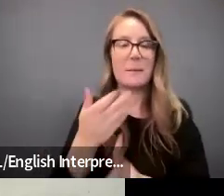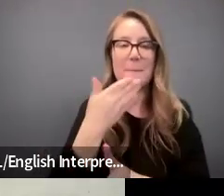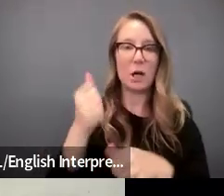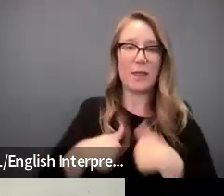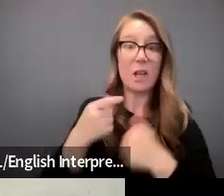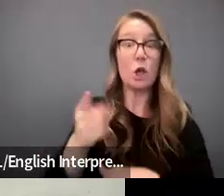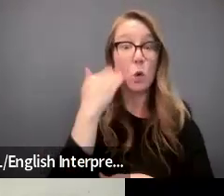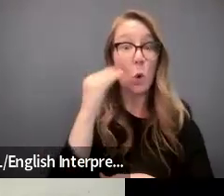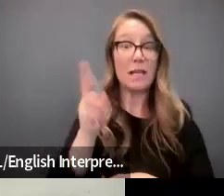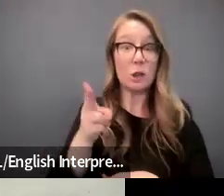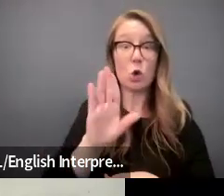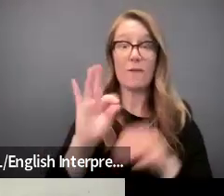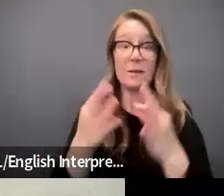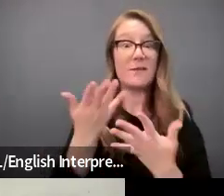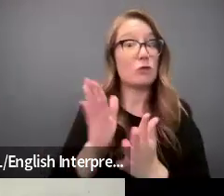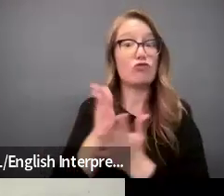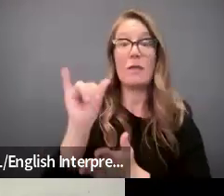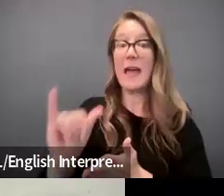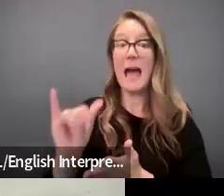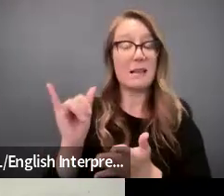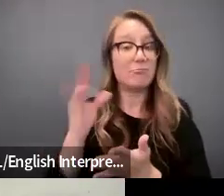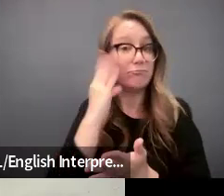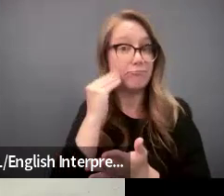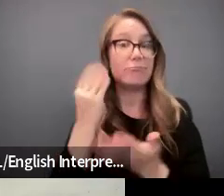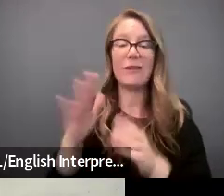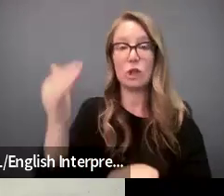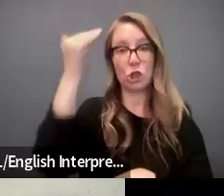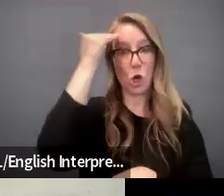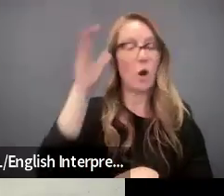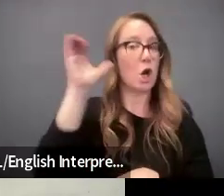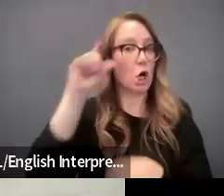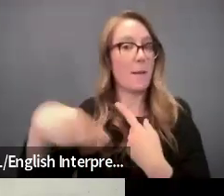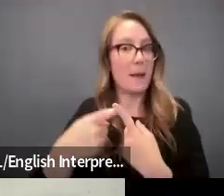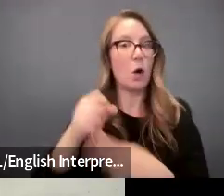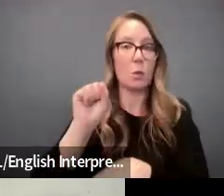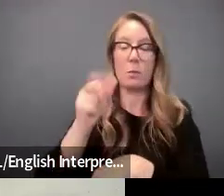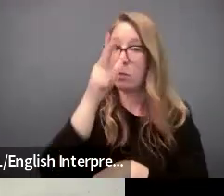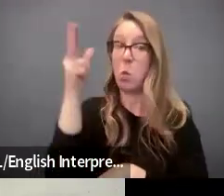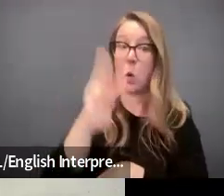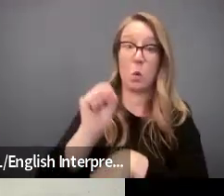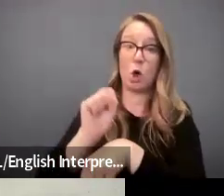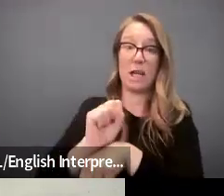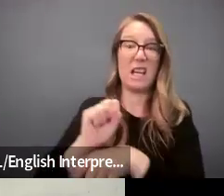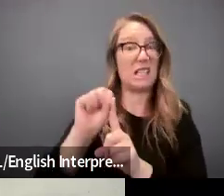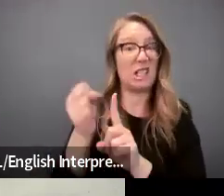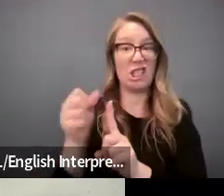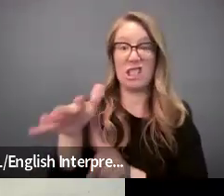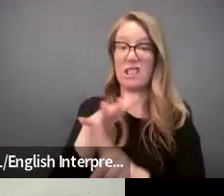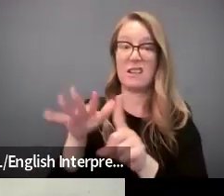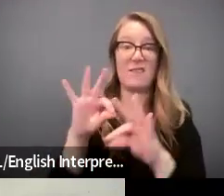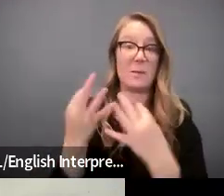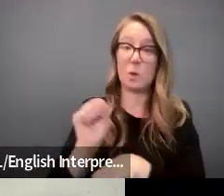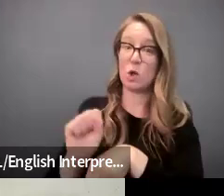this history, whose families went through this history, have heard about the poor working conditions that our families worked